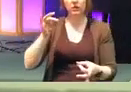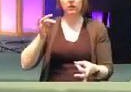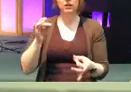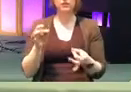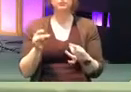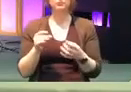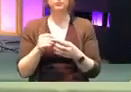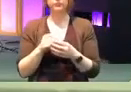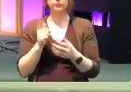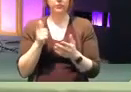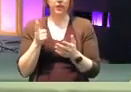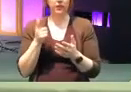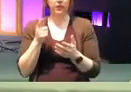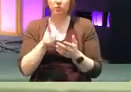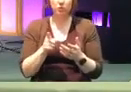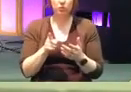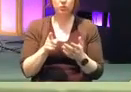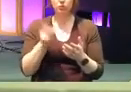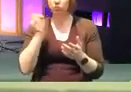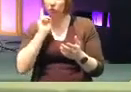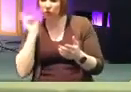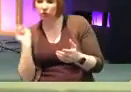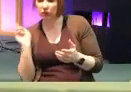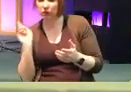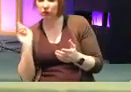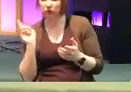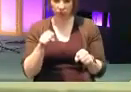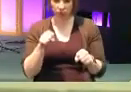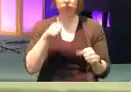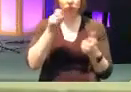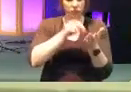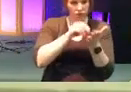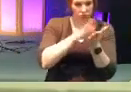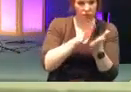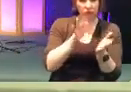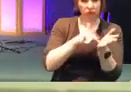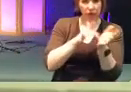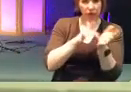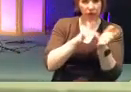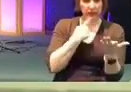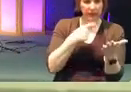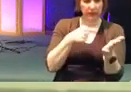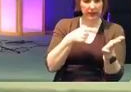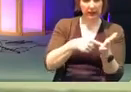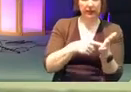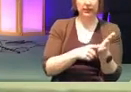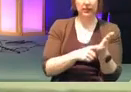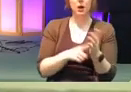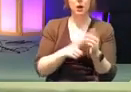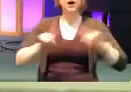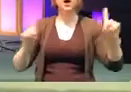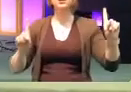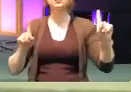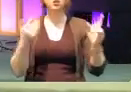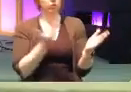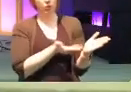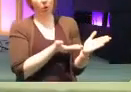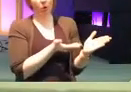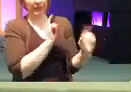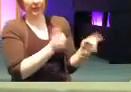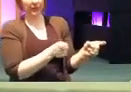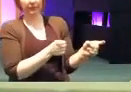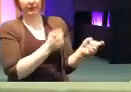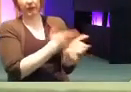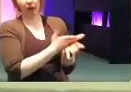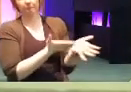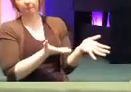Spirit, they were true. It's historical. It's recorded in the book of Acts and in the New Testament. But those gifts now have